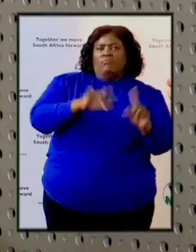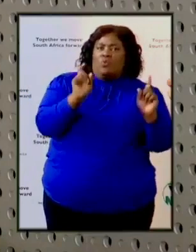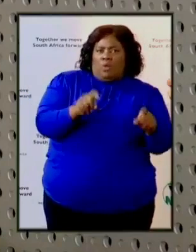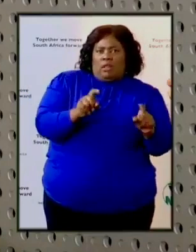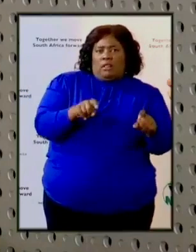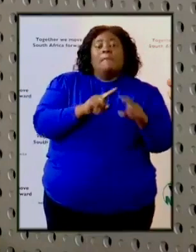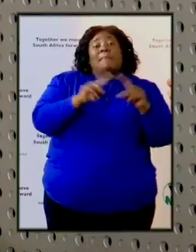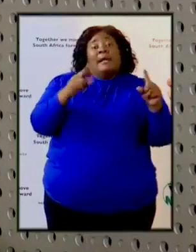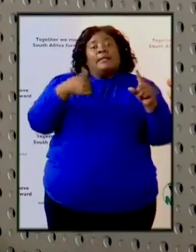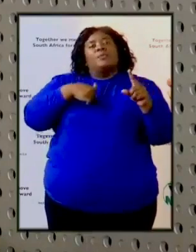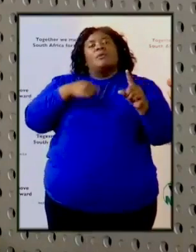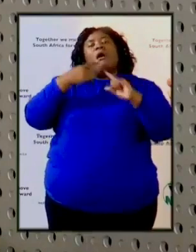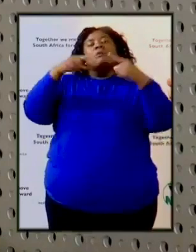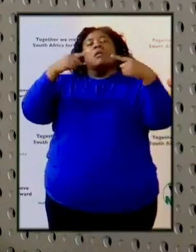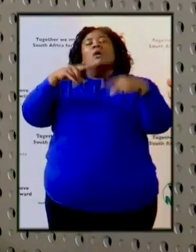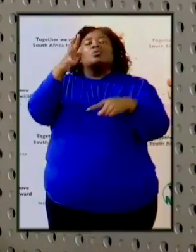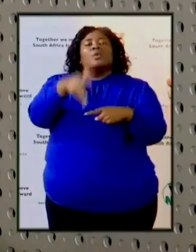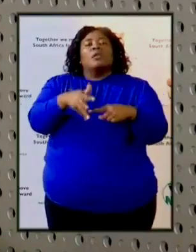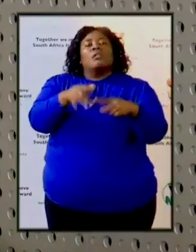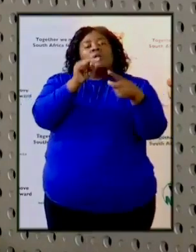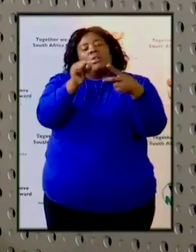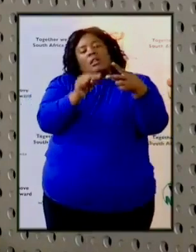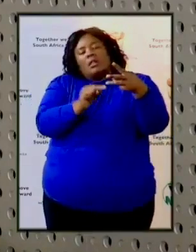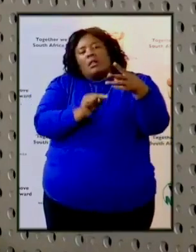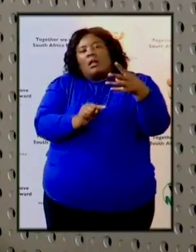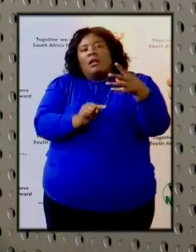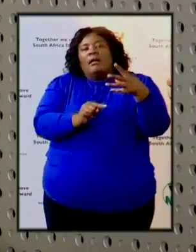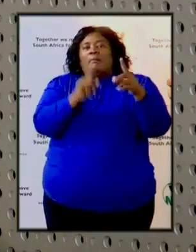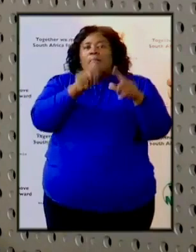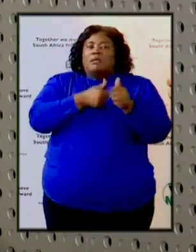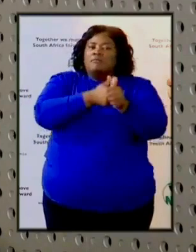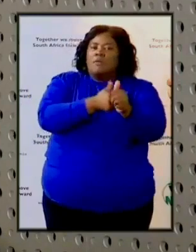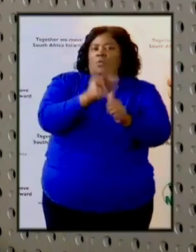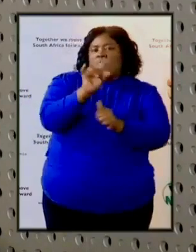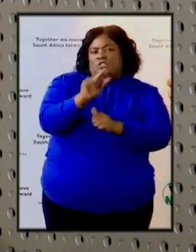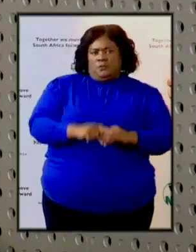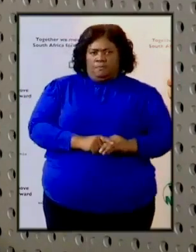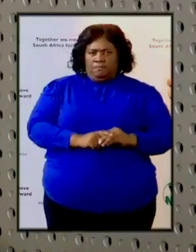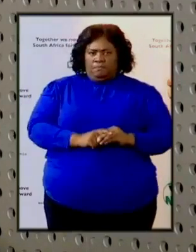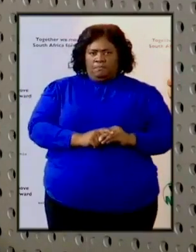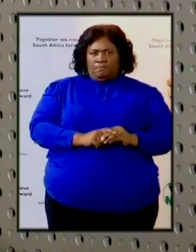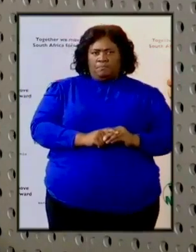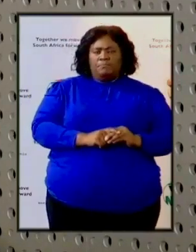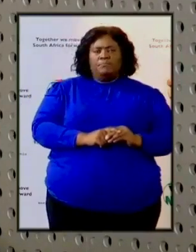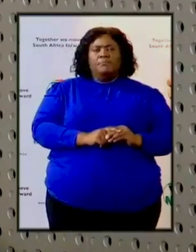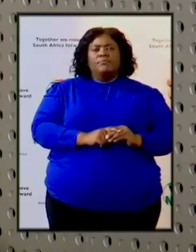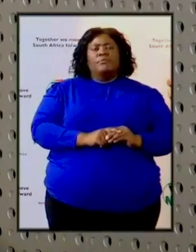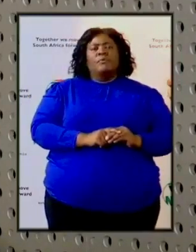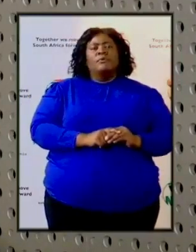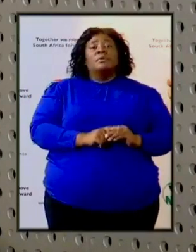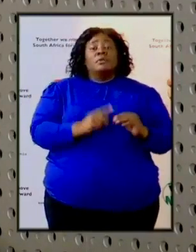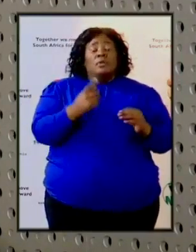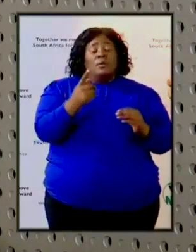announce those strict conditions when we announce the regulations. So under these